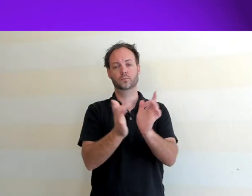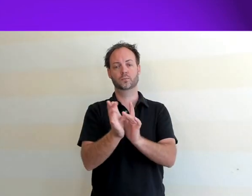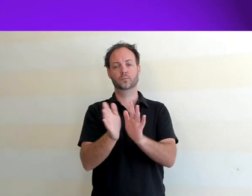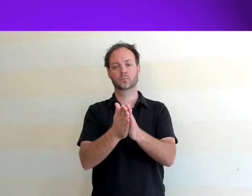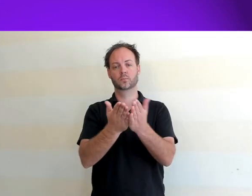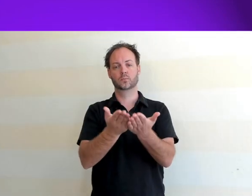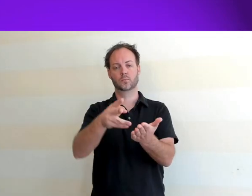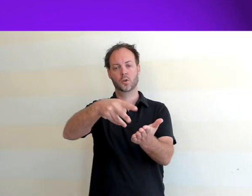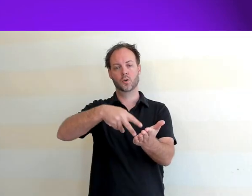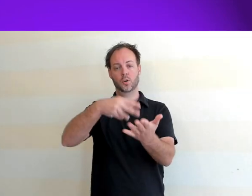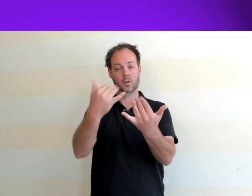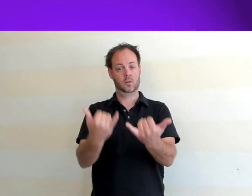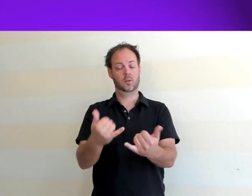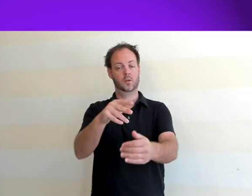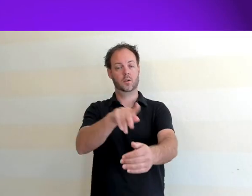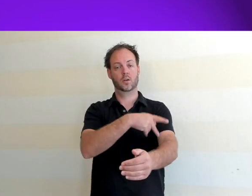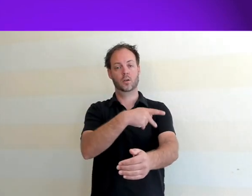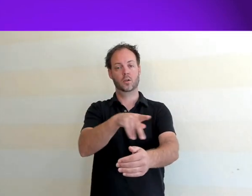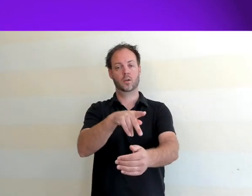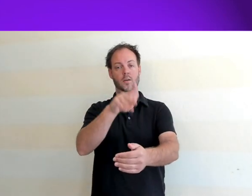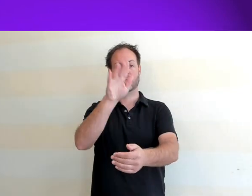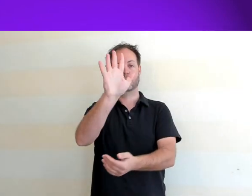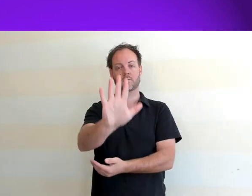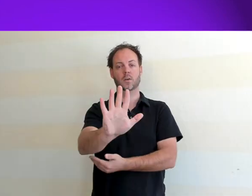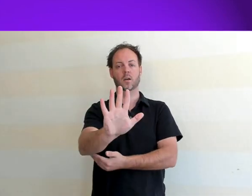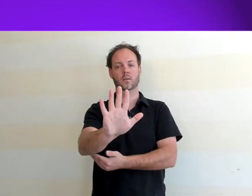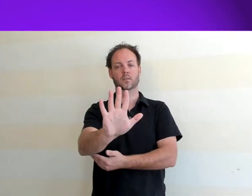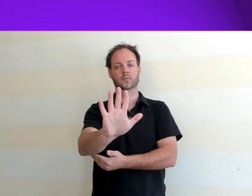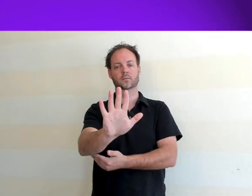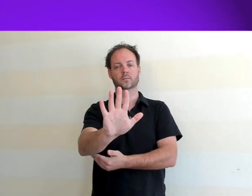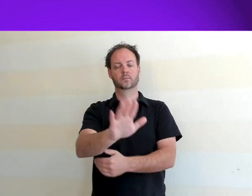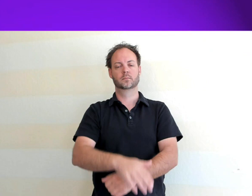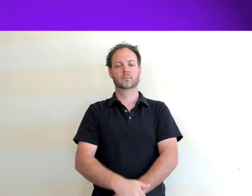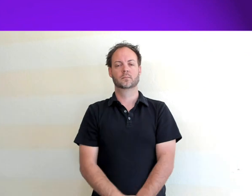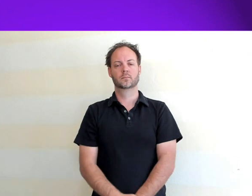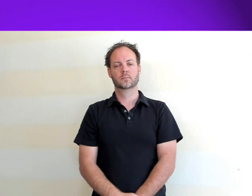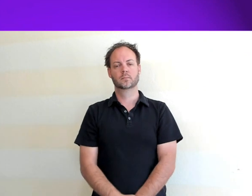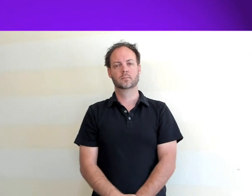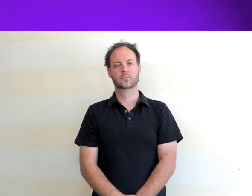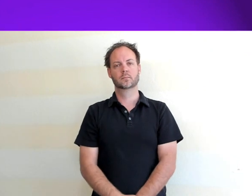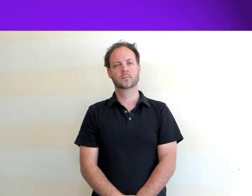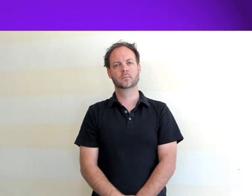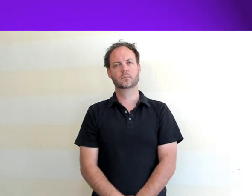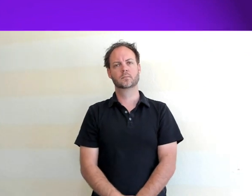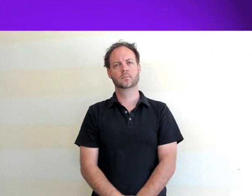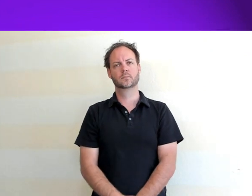Our first scripture reading for today is from Psalm 5.